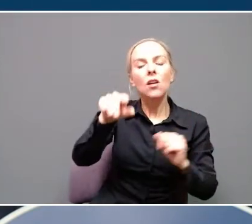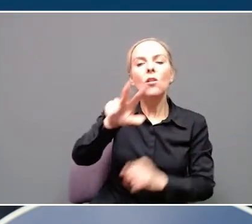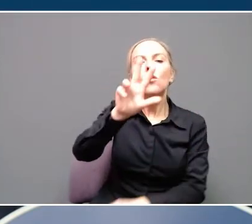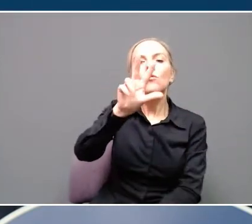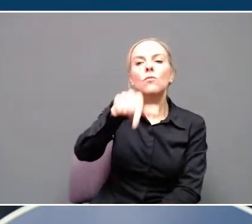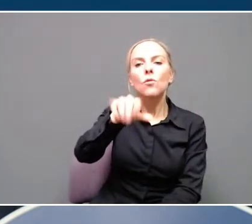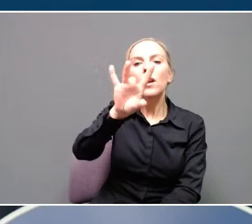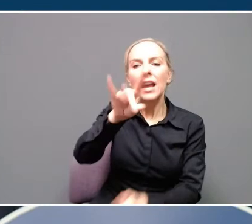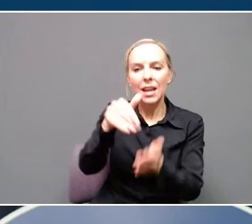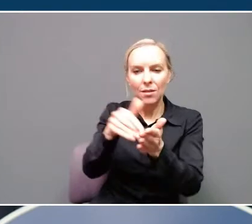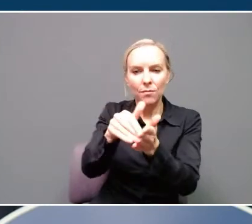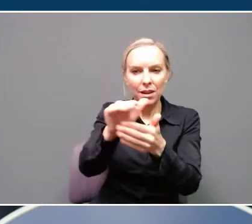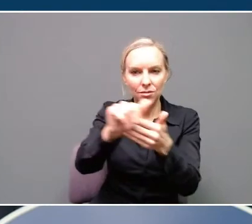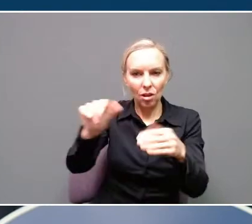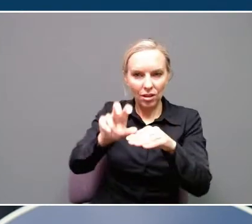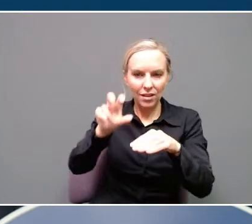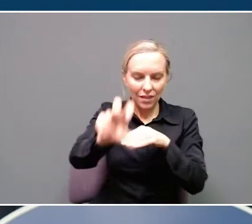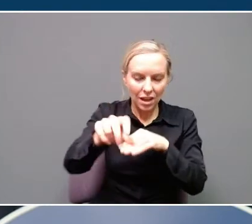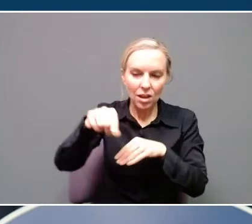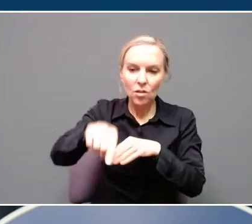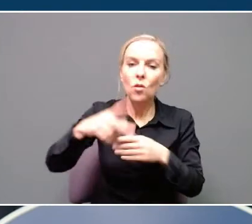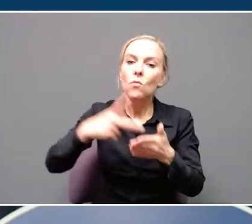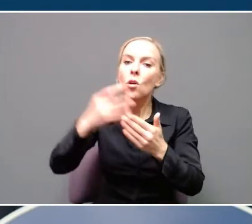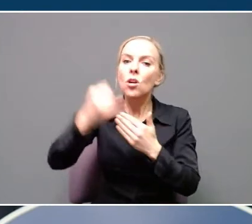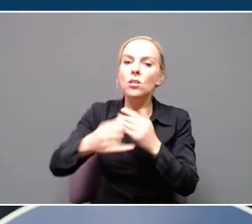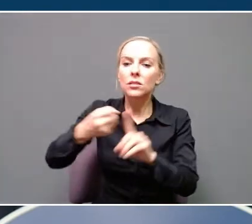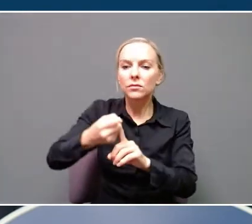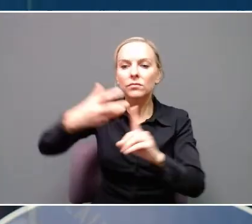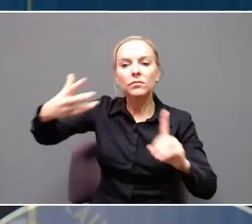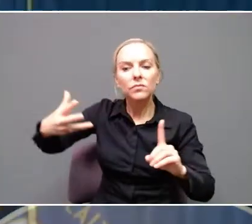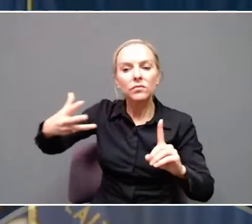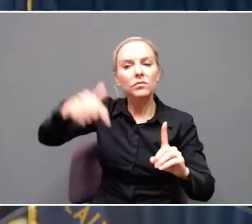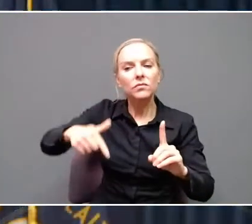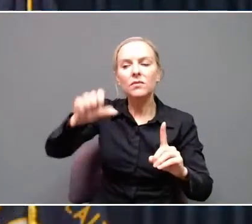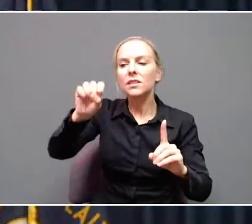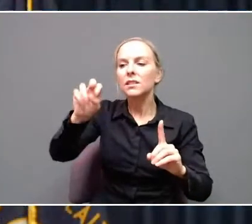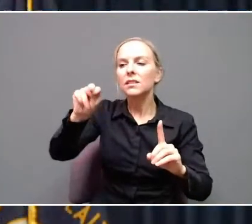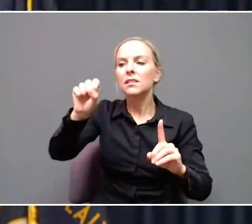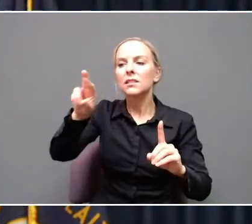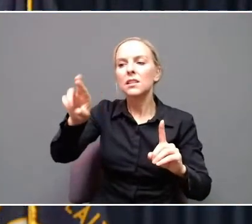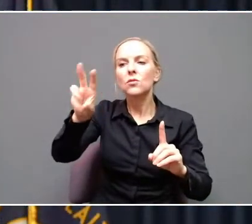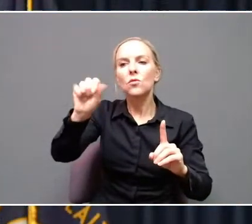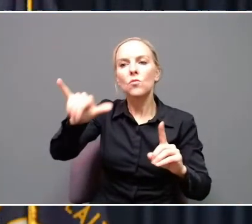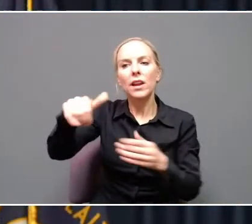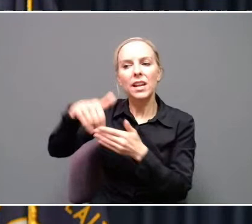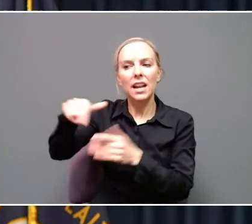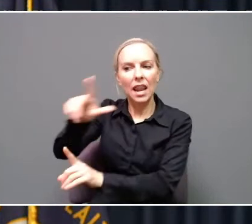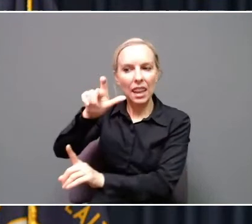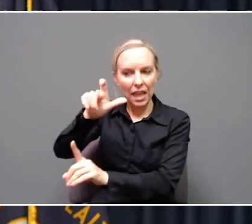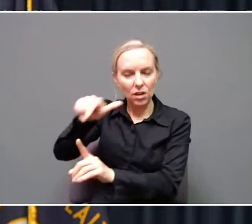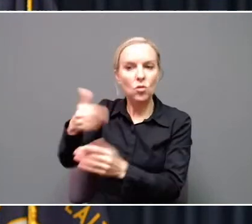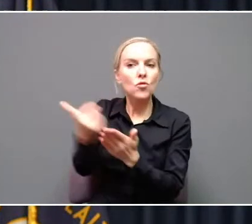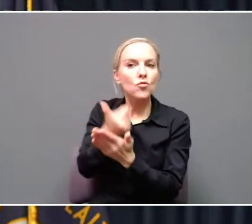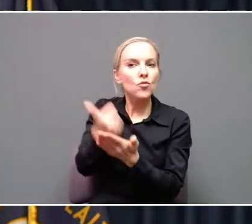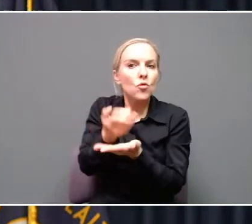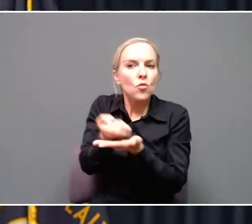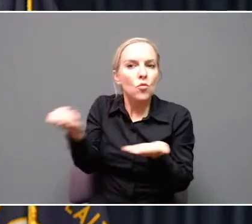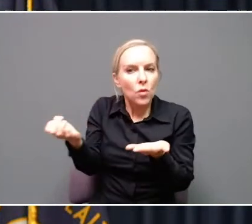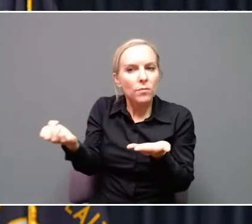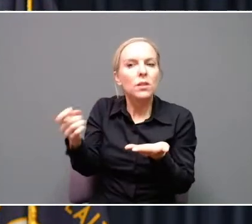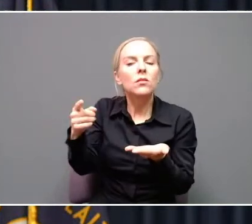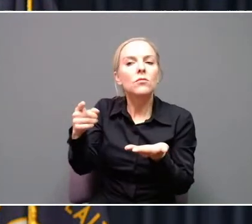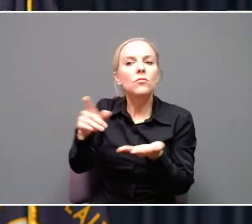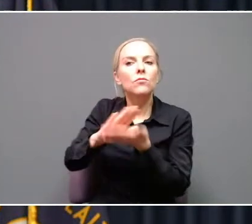The project is an expansion of the company's facility on Setzer Way in Lexington, including new equipment to strengthen research and